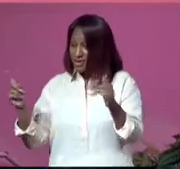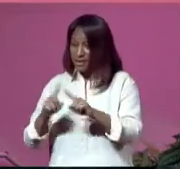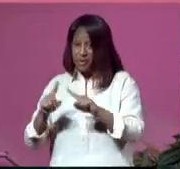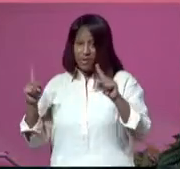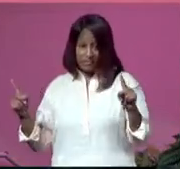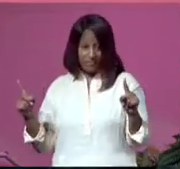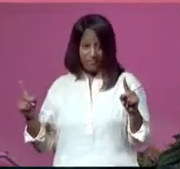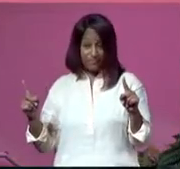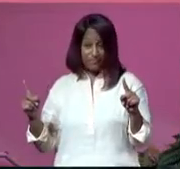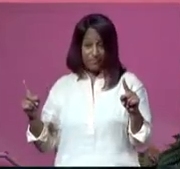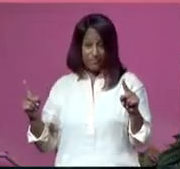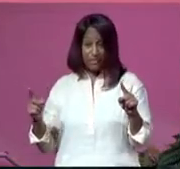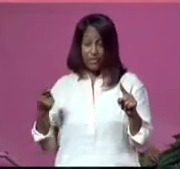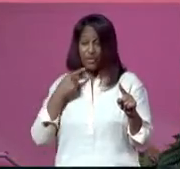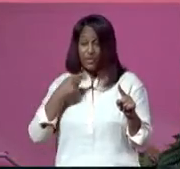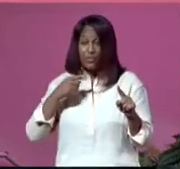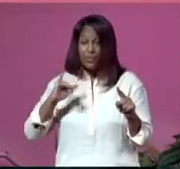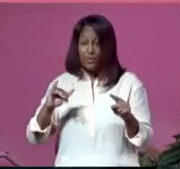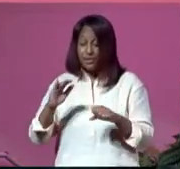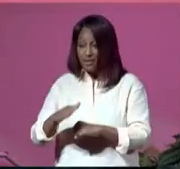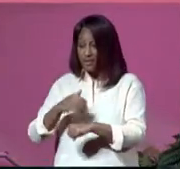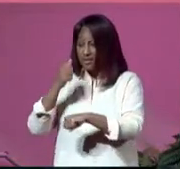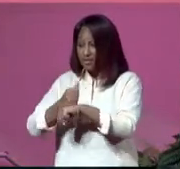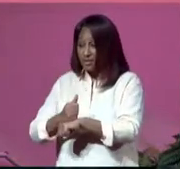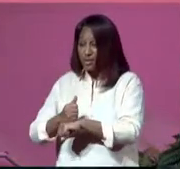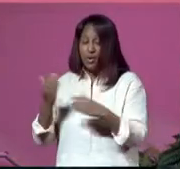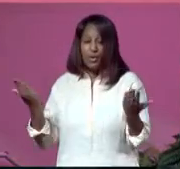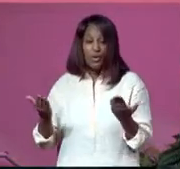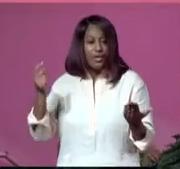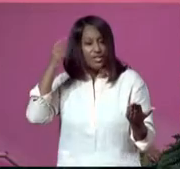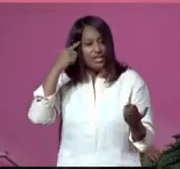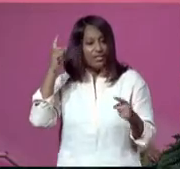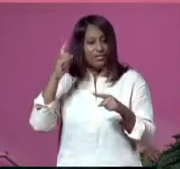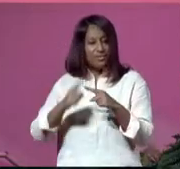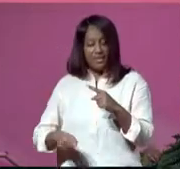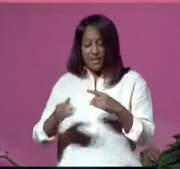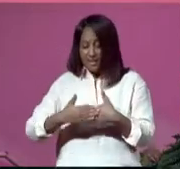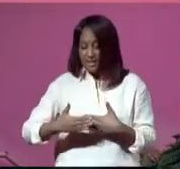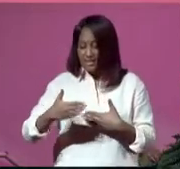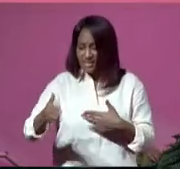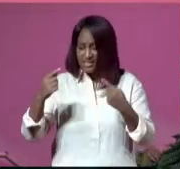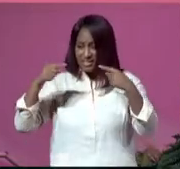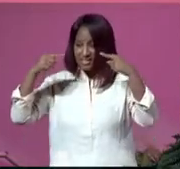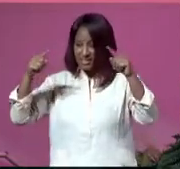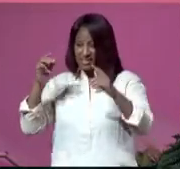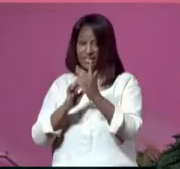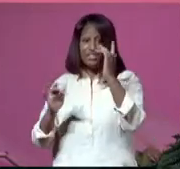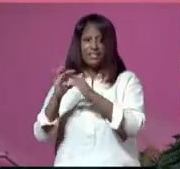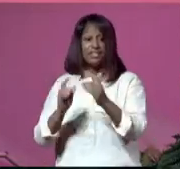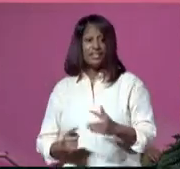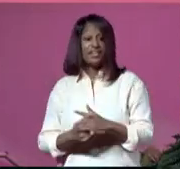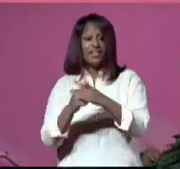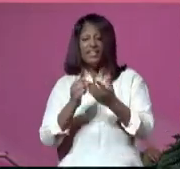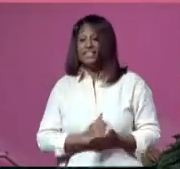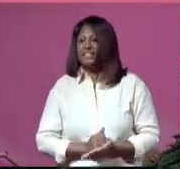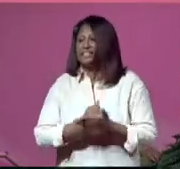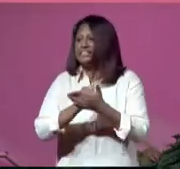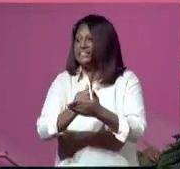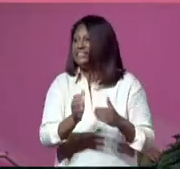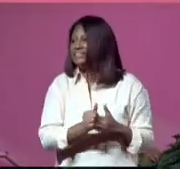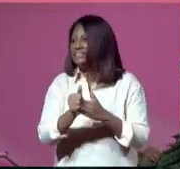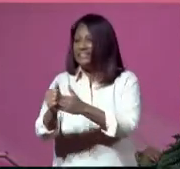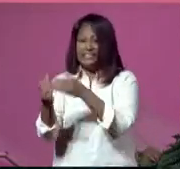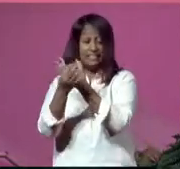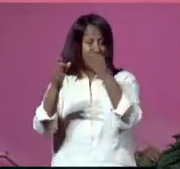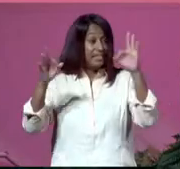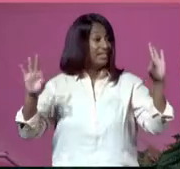setup. Because what you think you can't get past, Jesus shows up to help you get beyond.